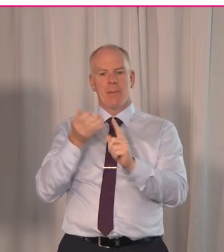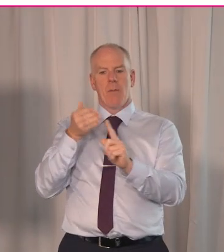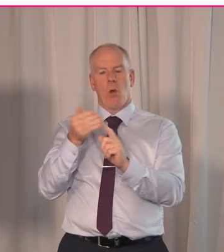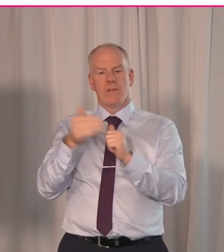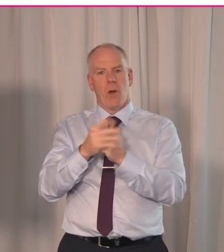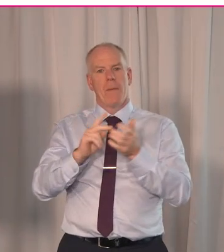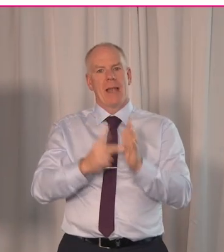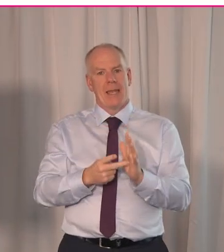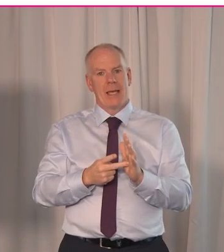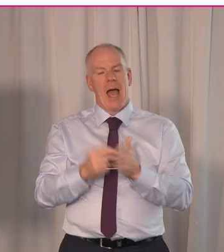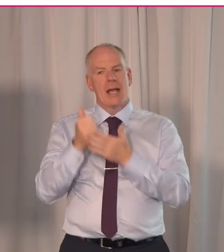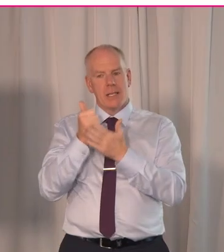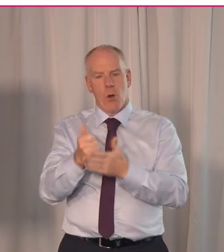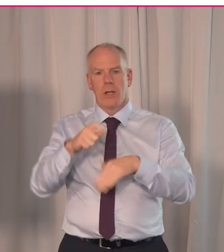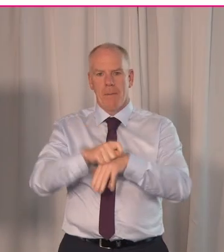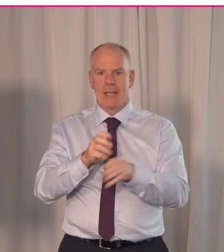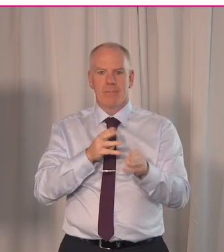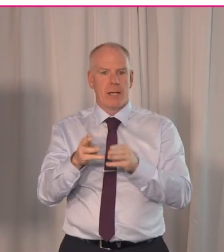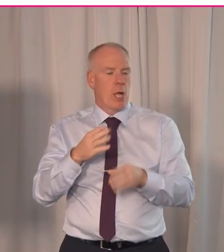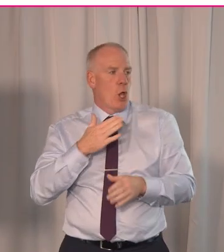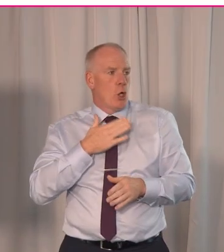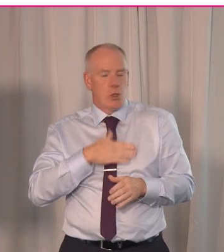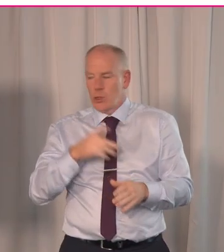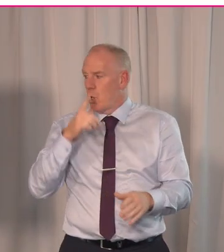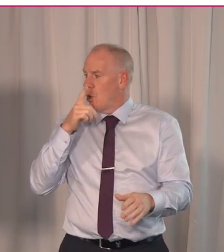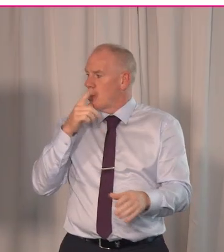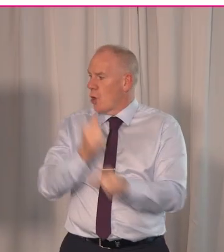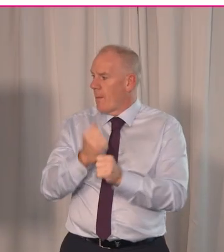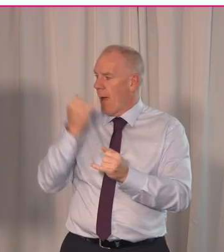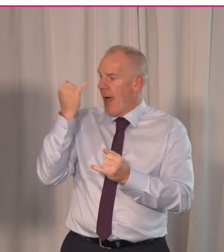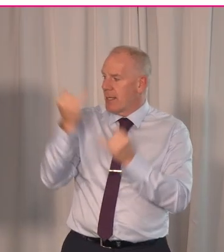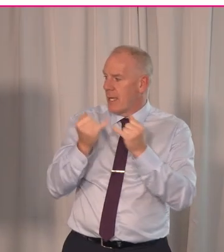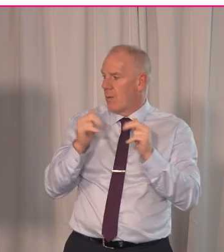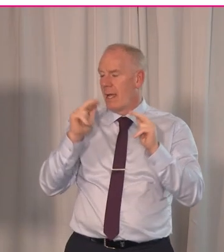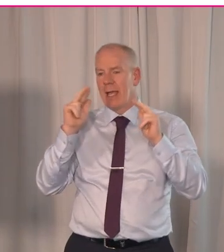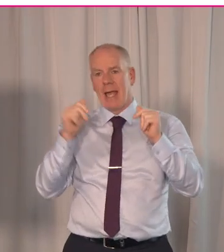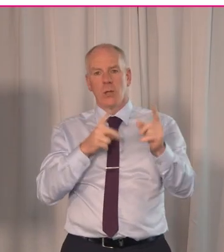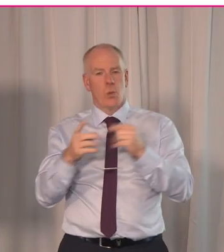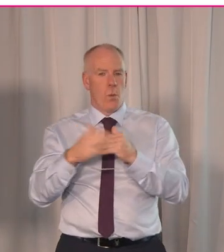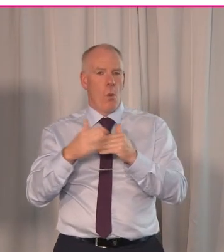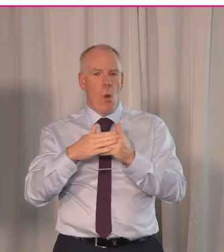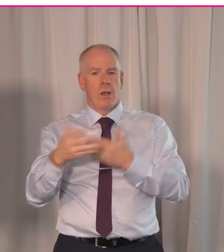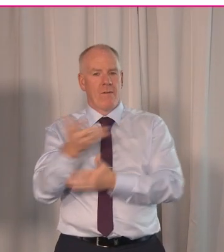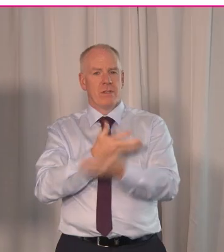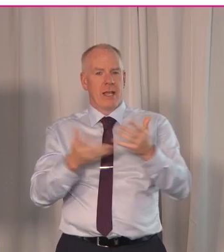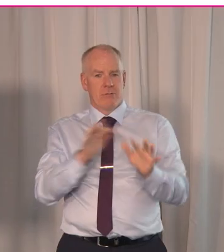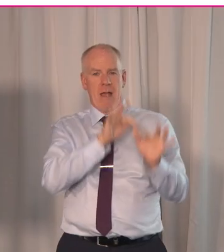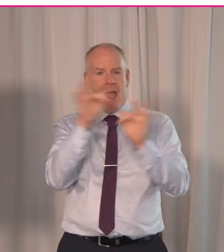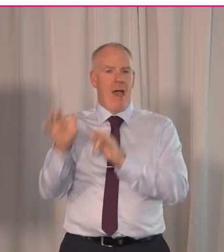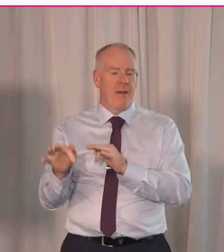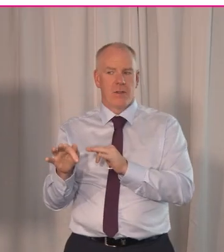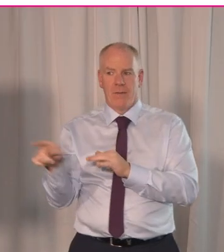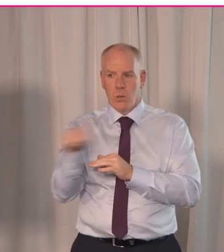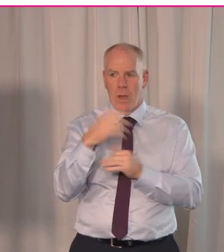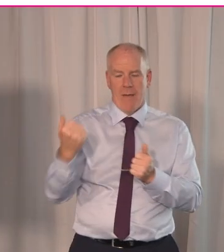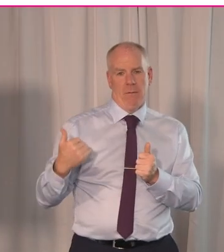supported implementation of best practice. And I know we're just touching on the concepts here. I'm more than happy to speak in further detail with people who